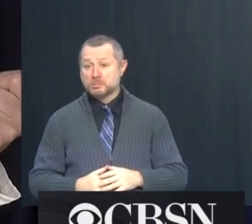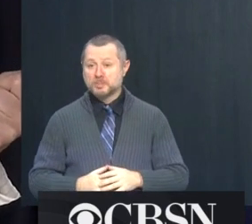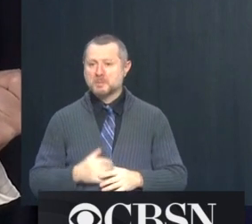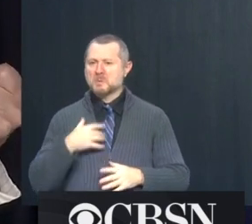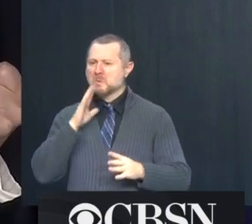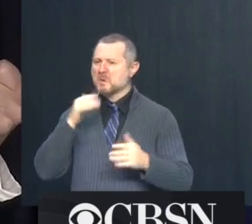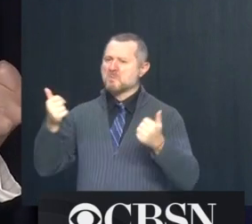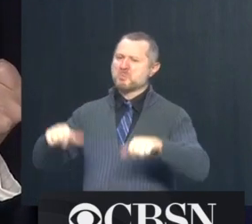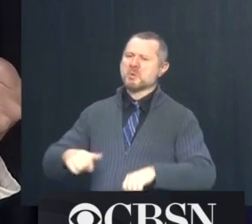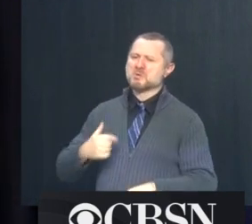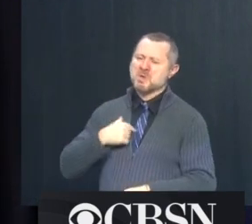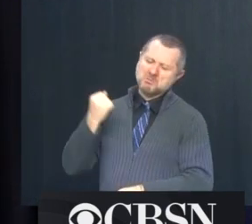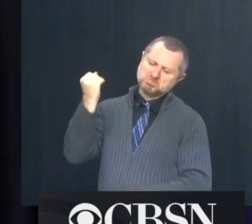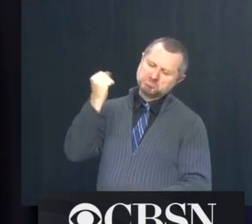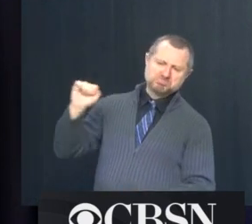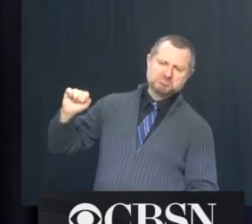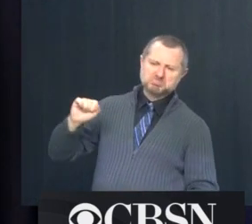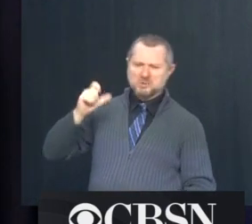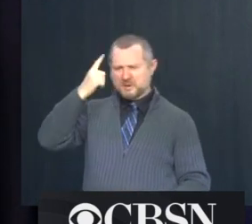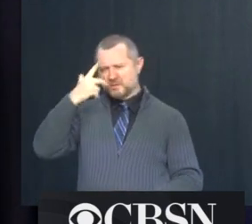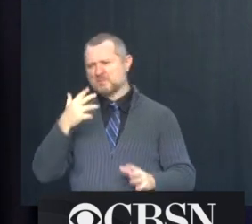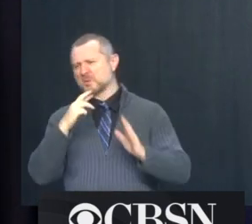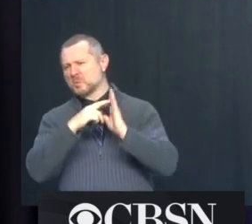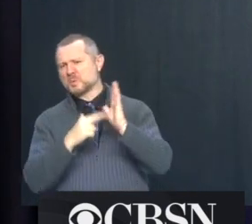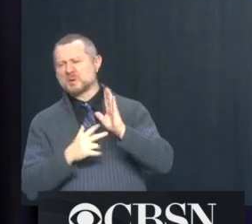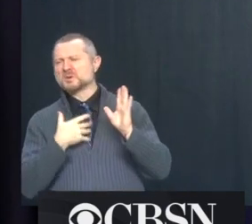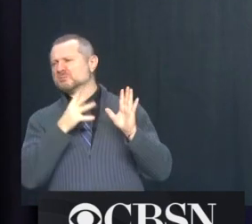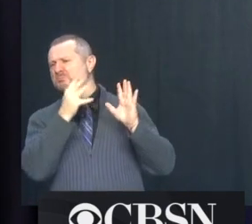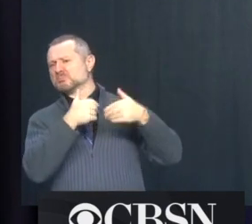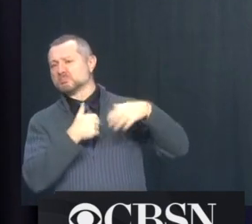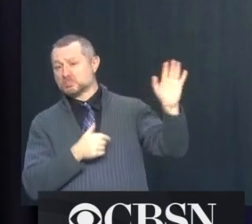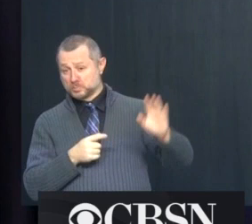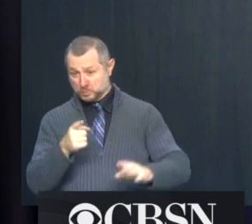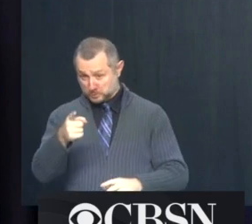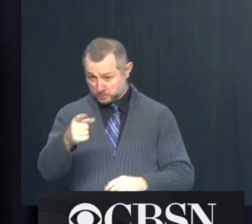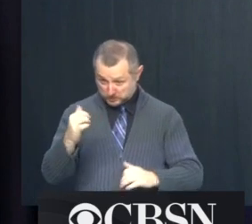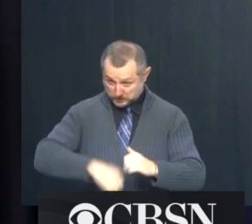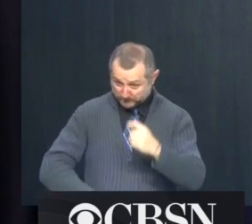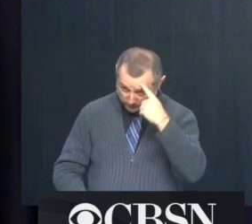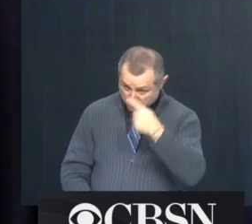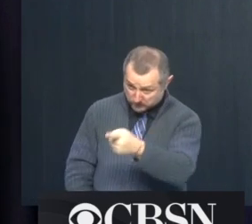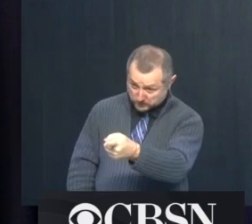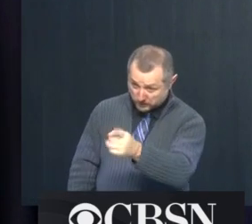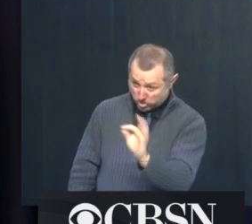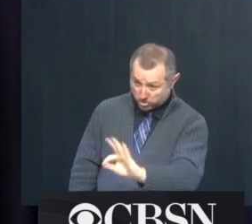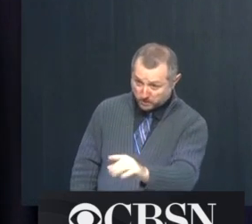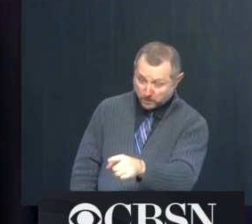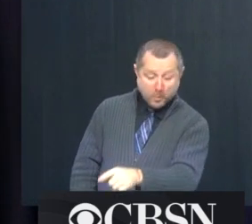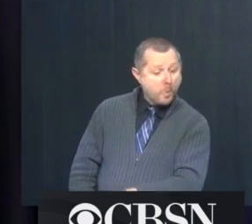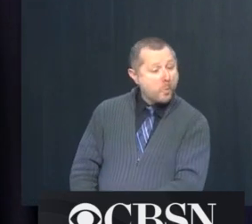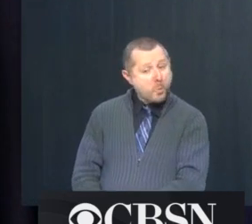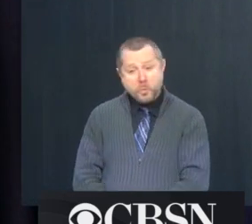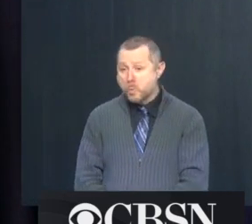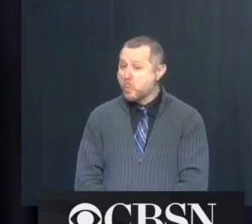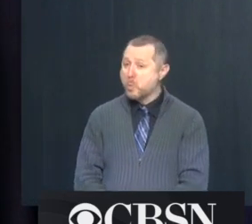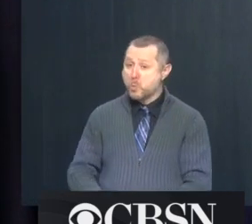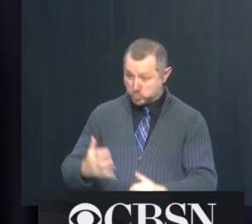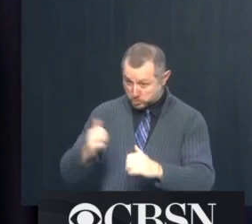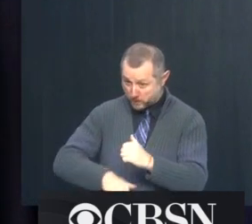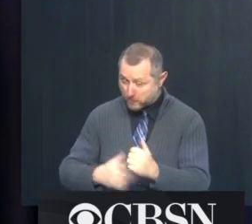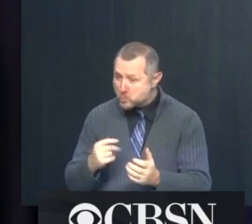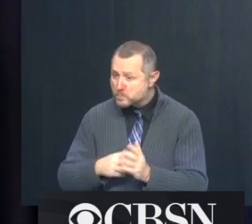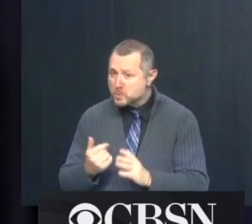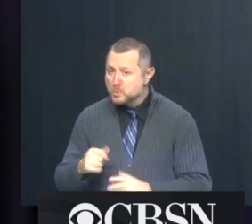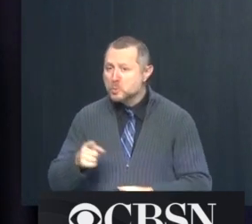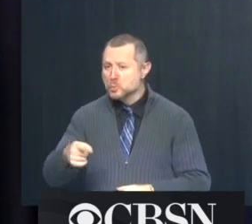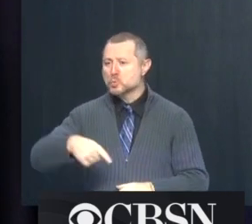I defied government rule. Oh, really? You think that's tough? No, what's tough is working in an emergency